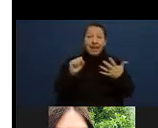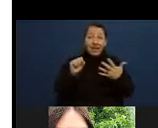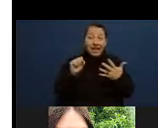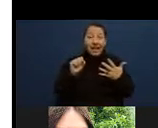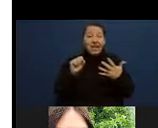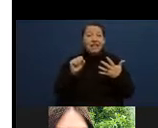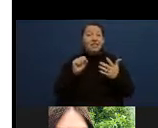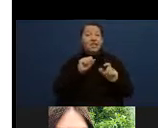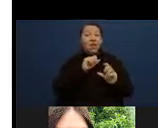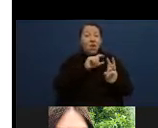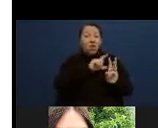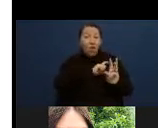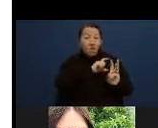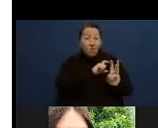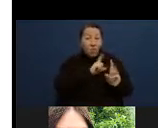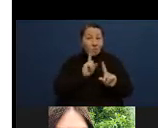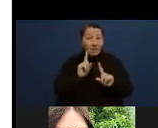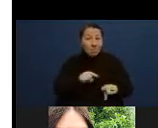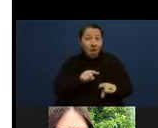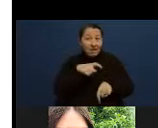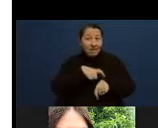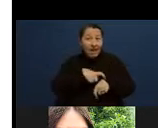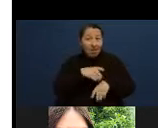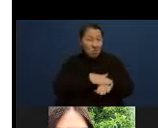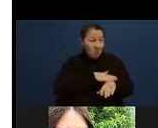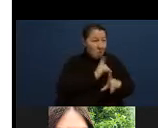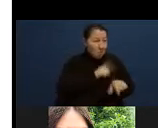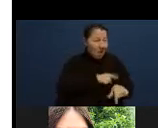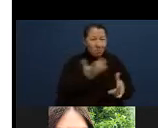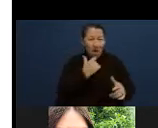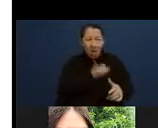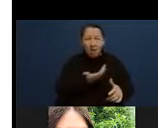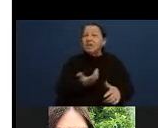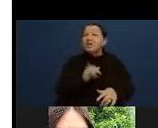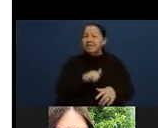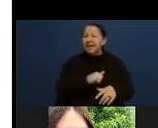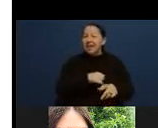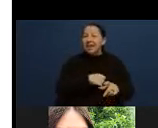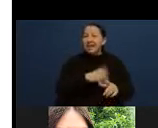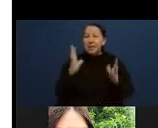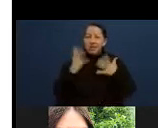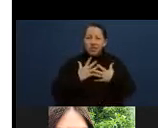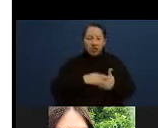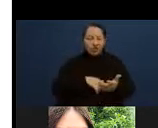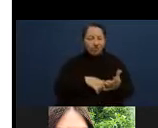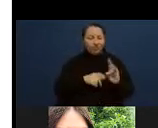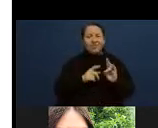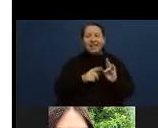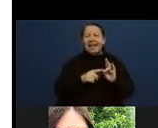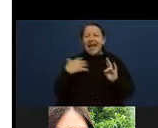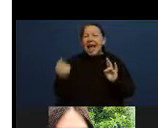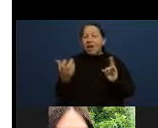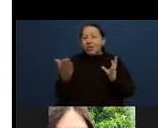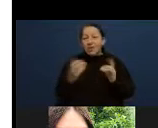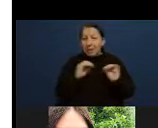response time, health services not ready for access, and language and